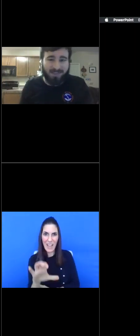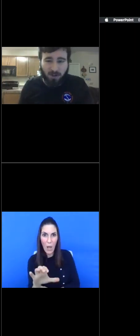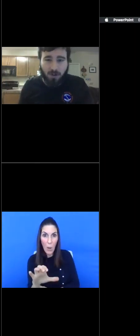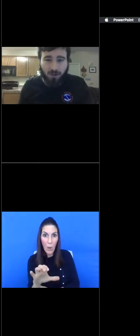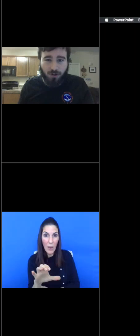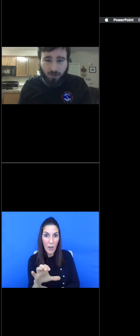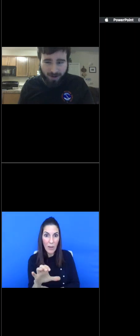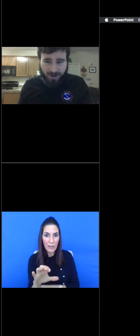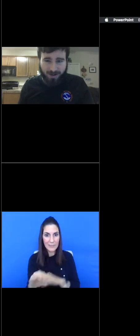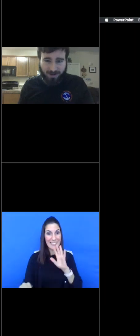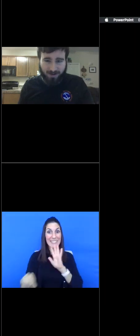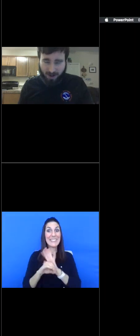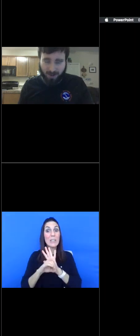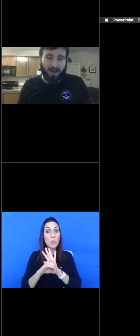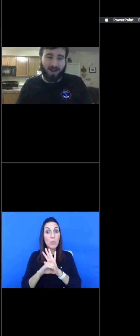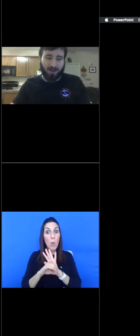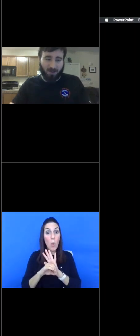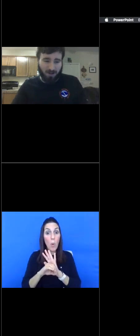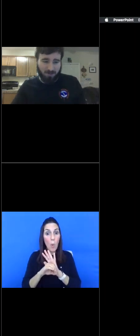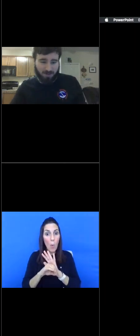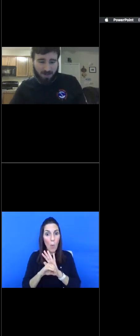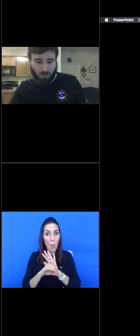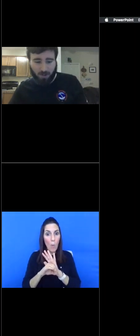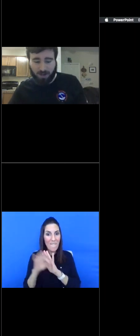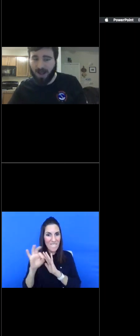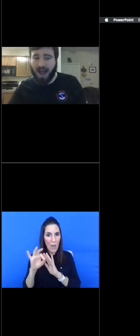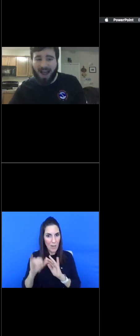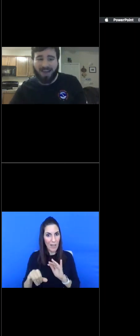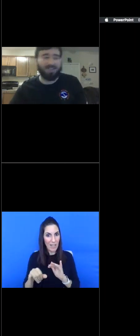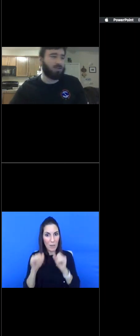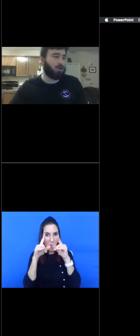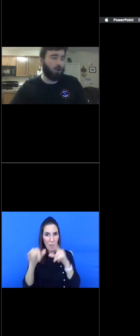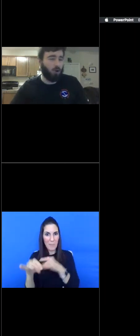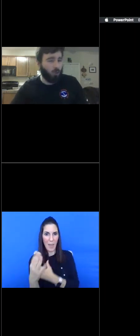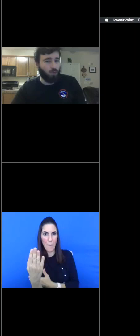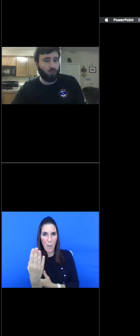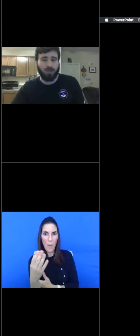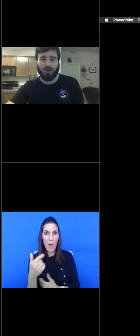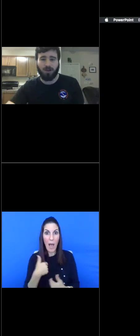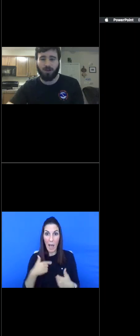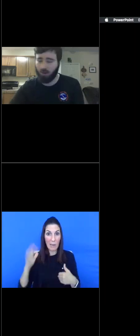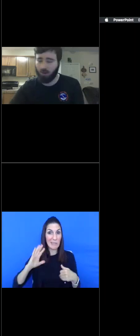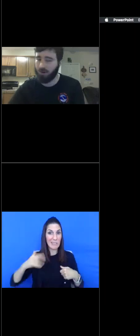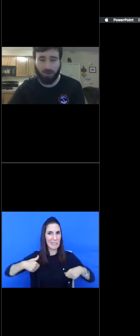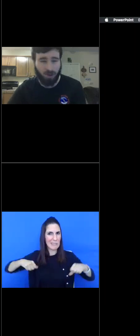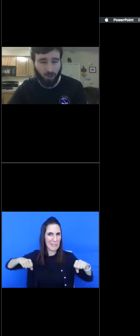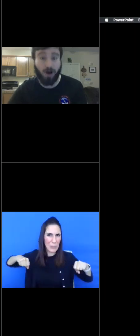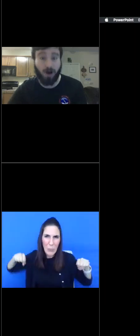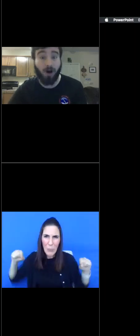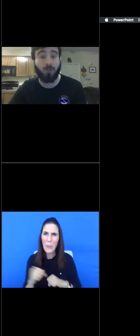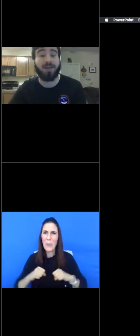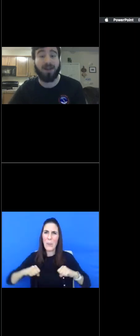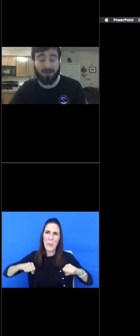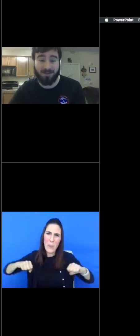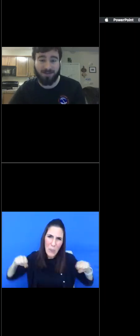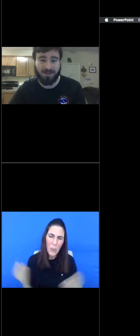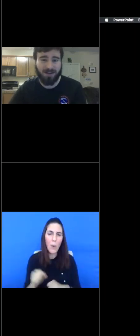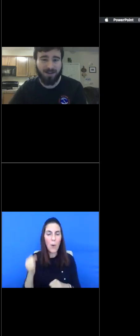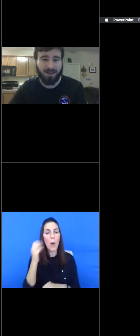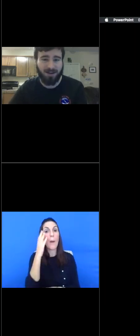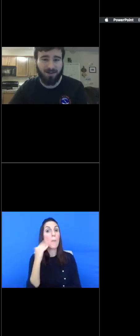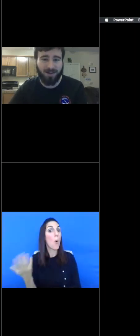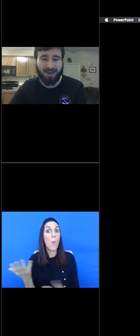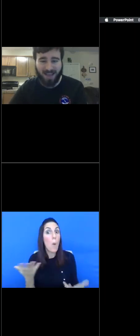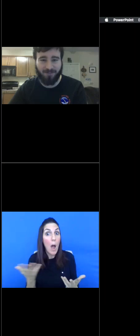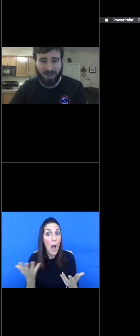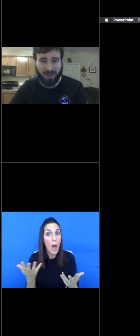fat 0 degree Fahrenheit they woke up to that morning. Ice cold, cold, cold, cold, all because